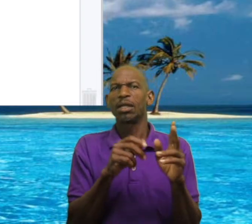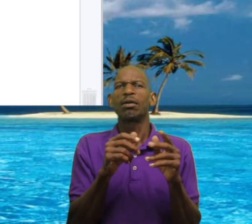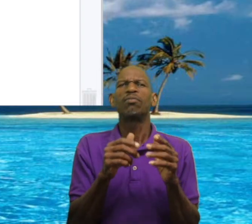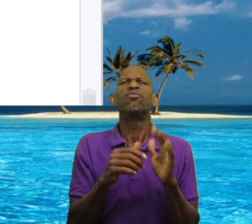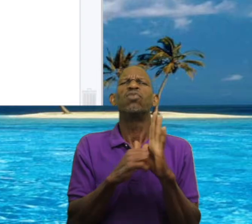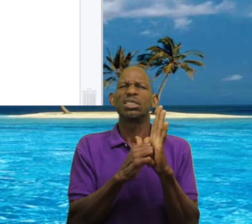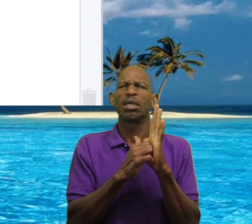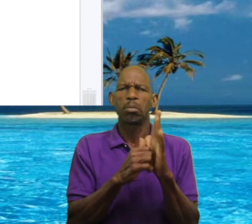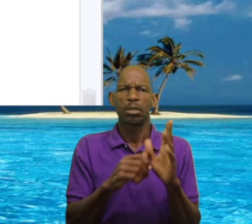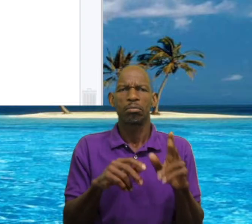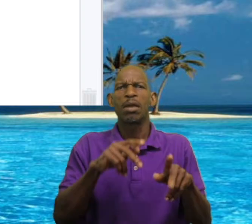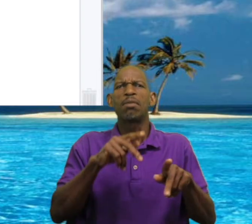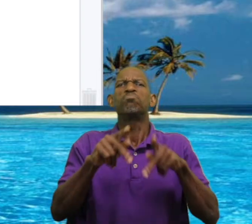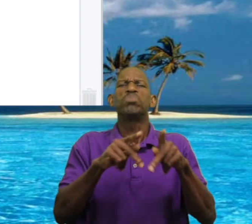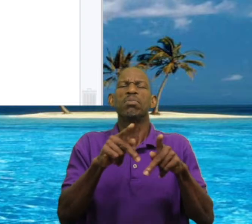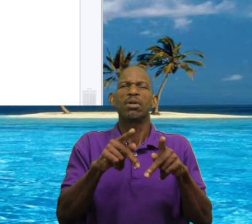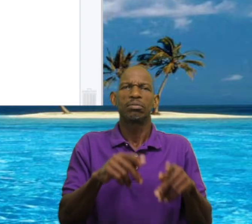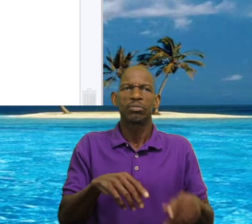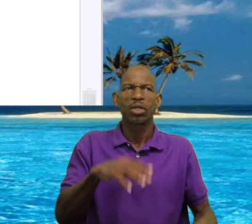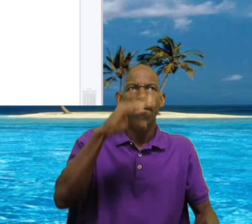I have boy,